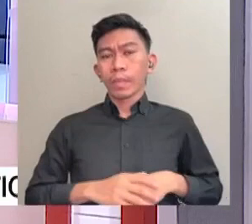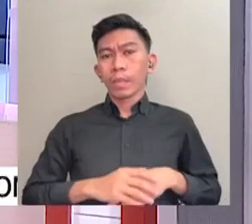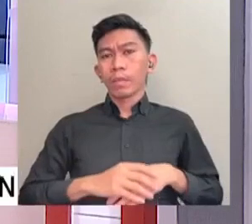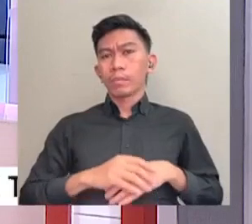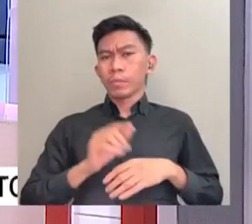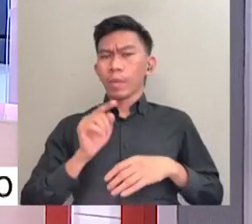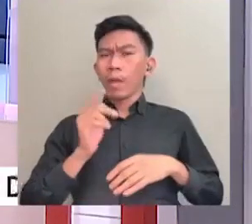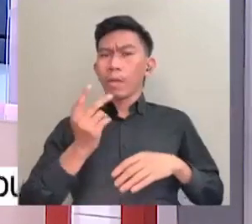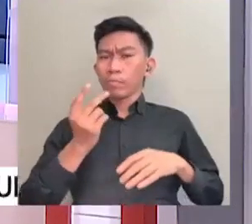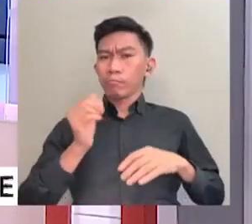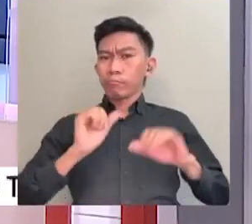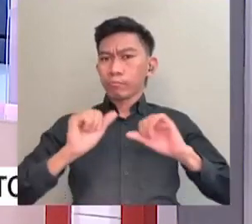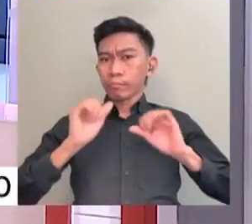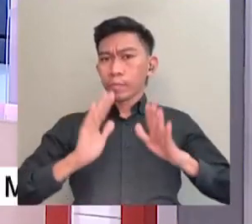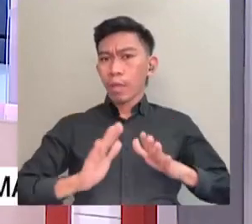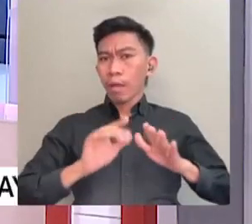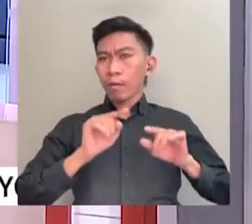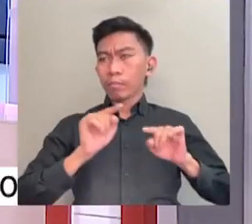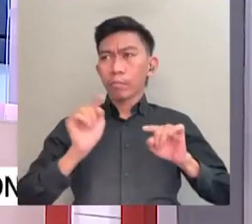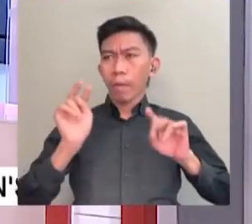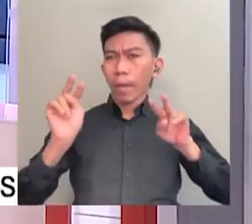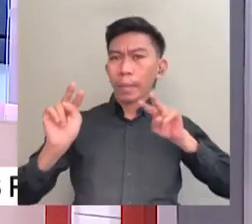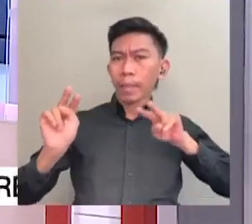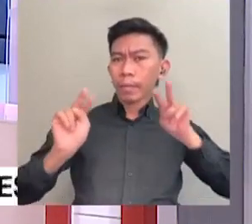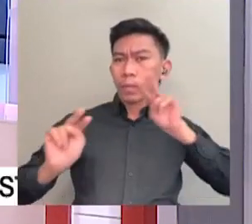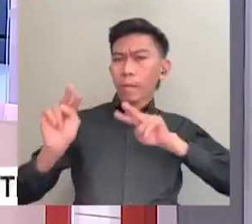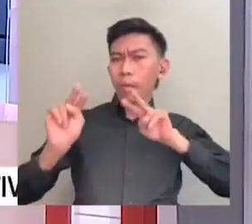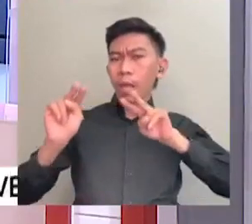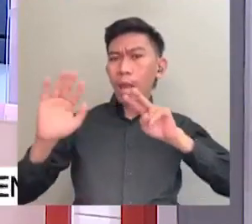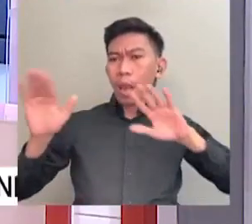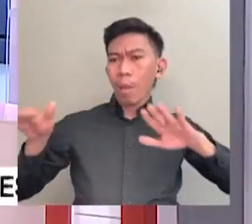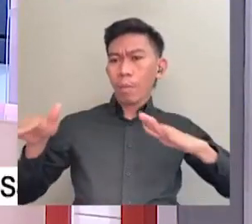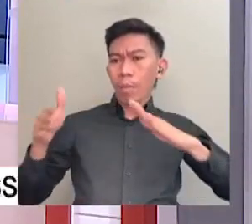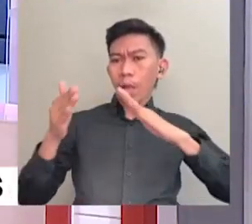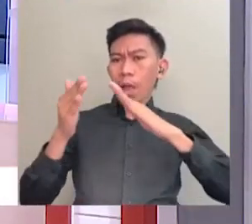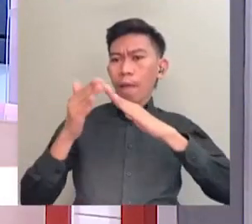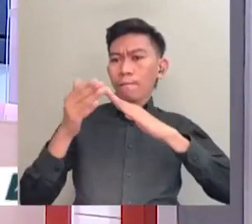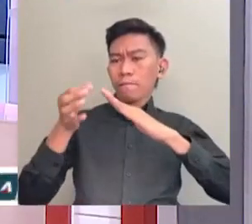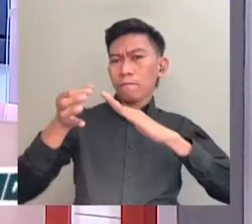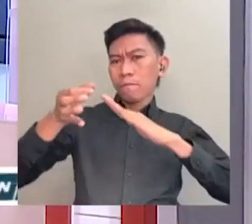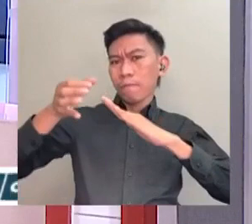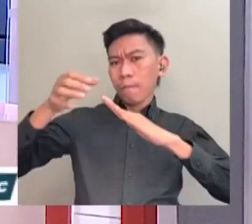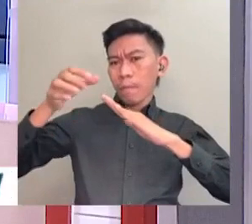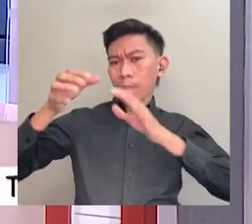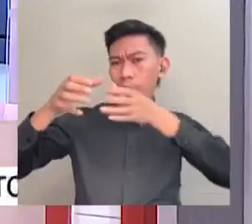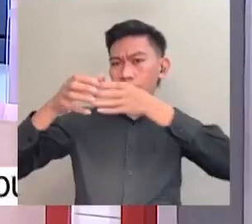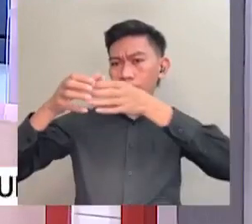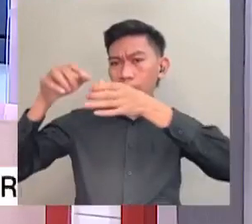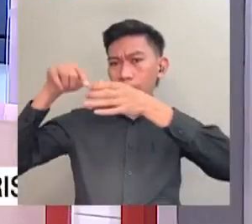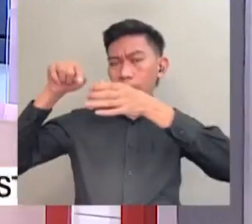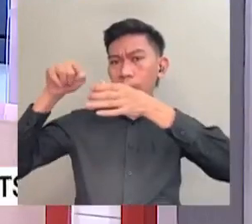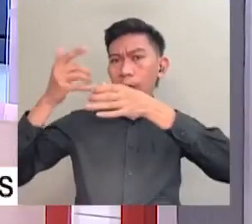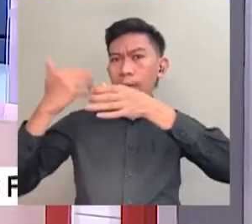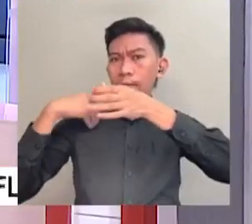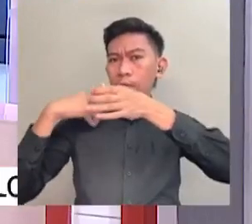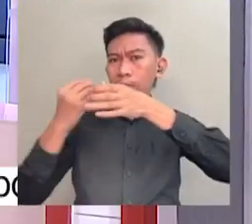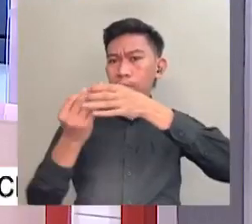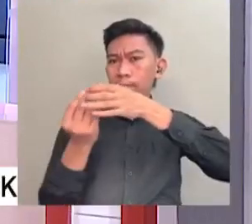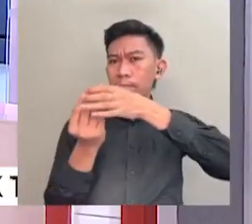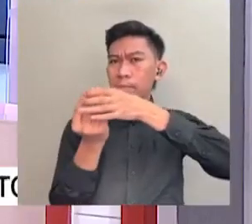close watch on the new lava dome that has formed on Mayon's crater. This as the volcano undergoes a